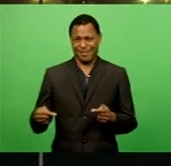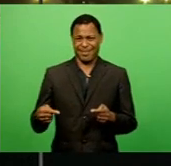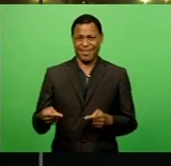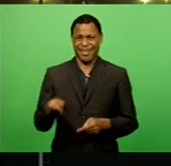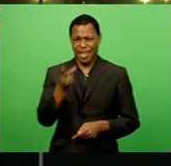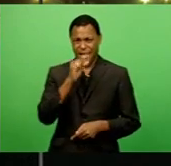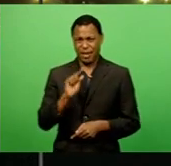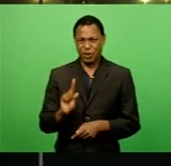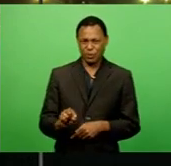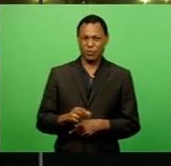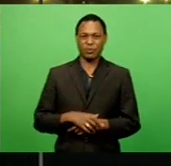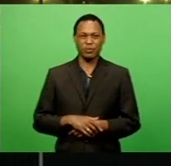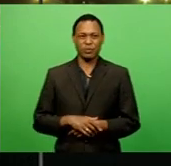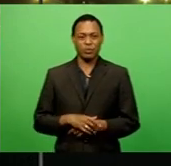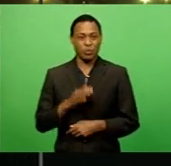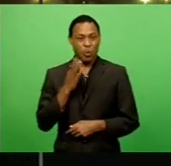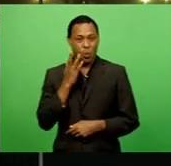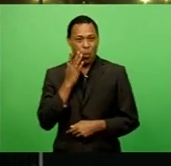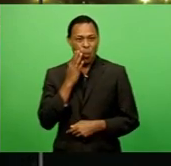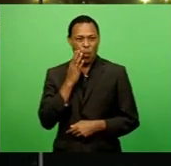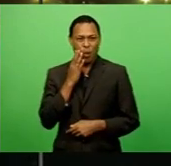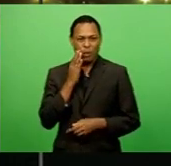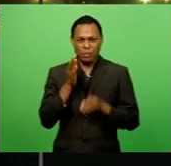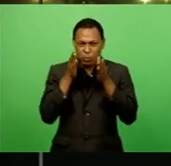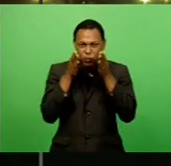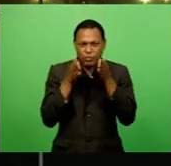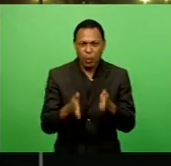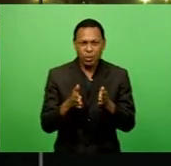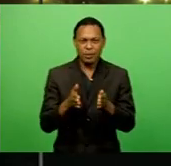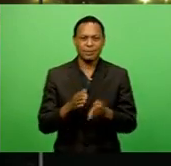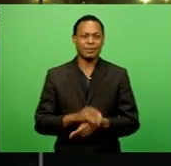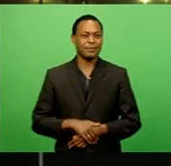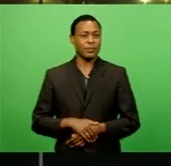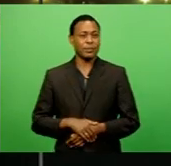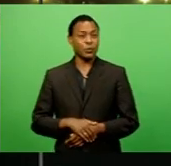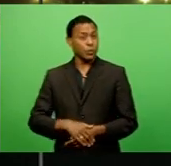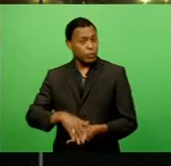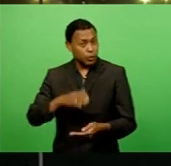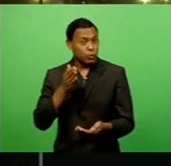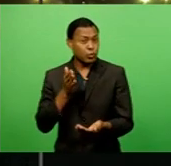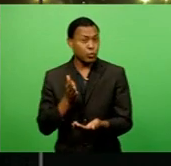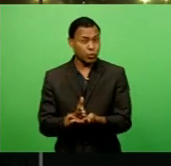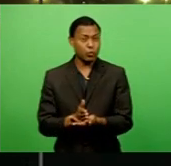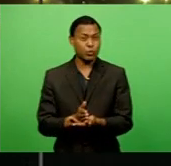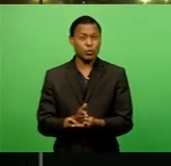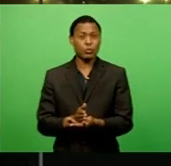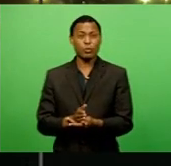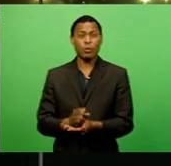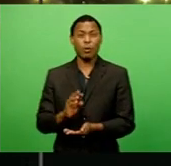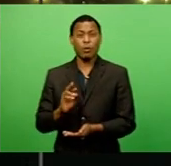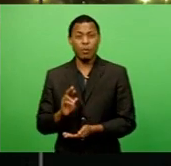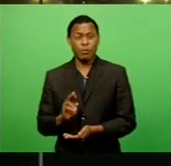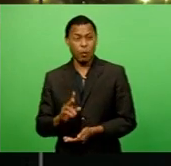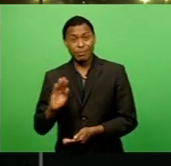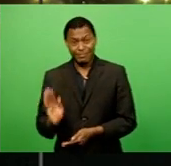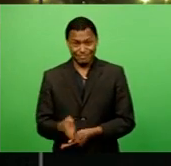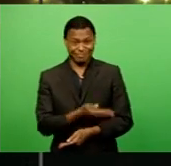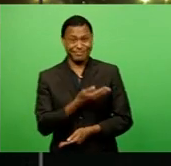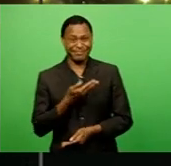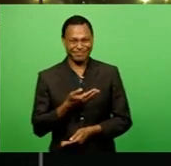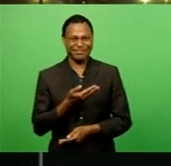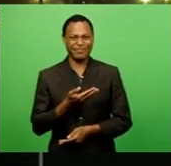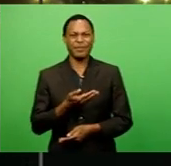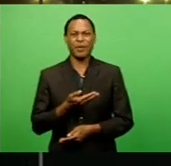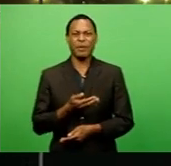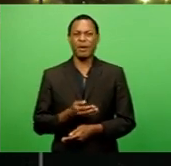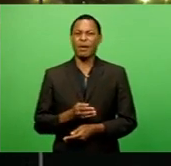when there is determination and commitment. This is true for Jean Matthias, the operations manager of Field Ready, who